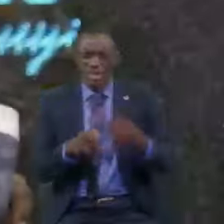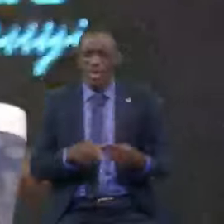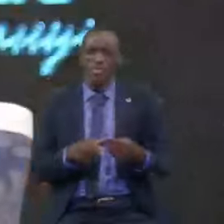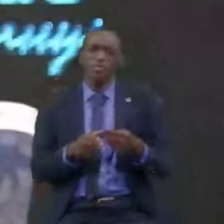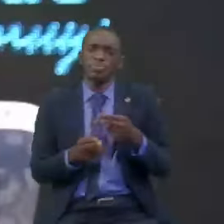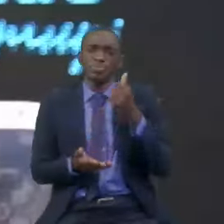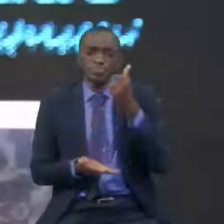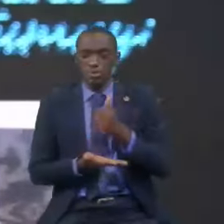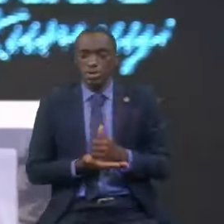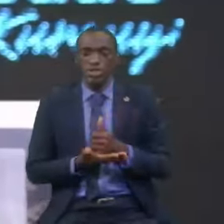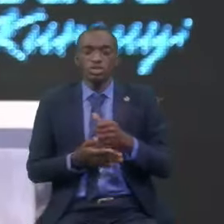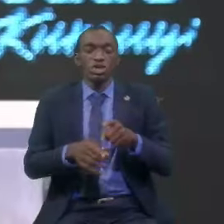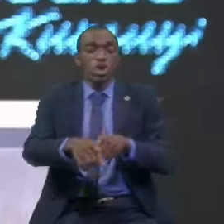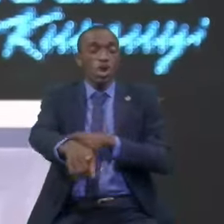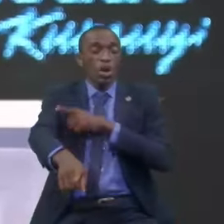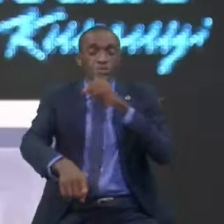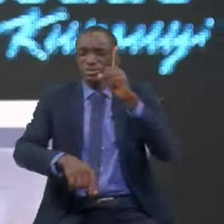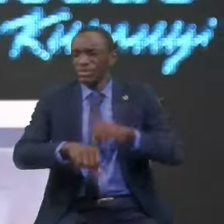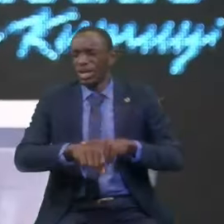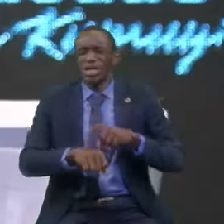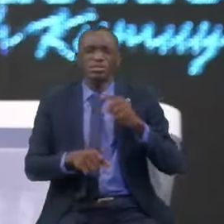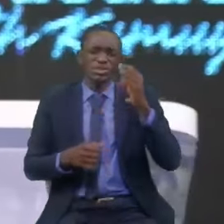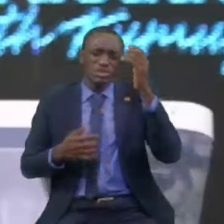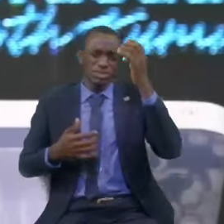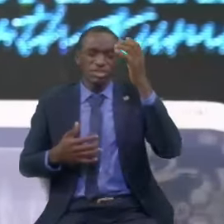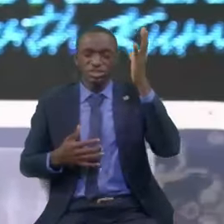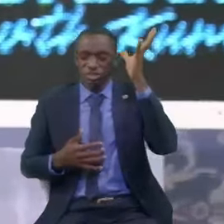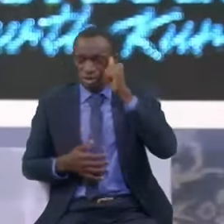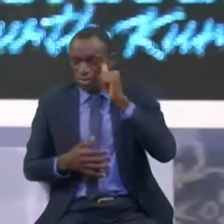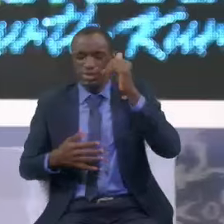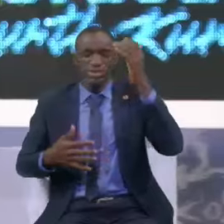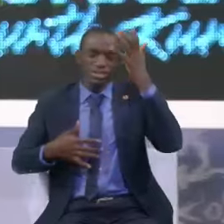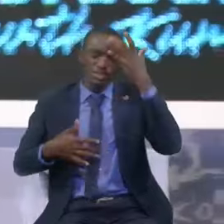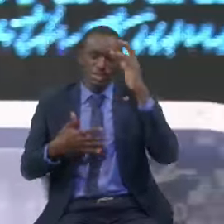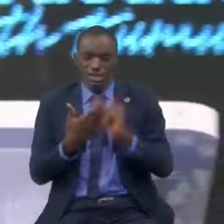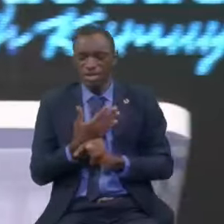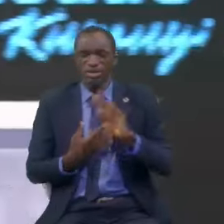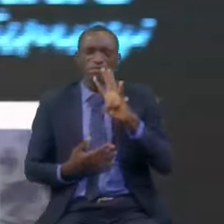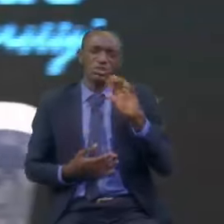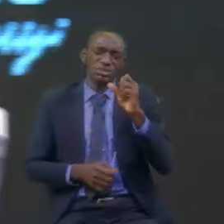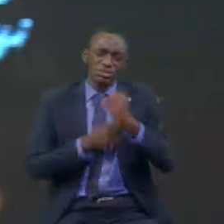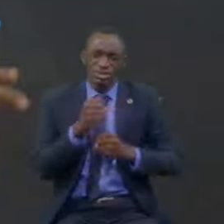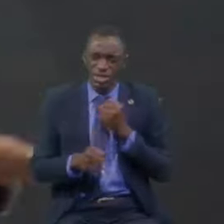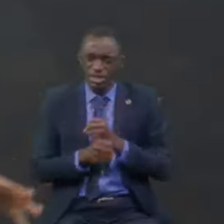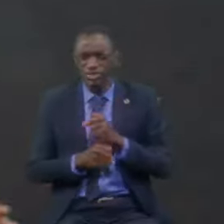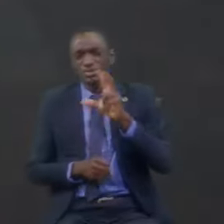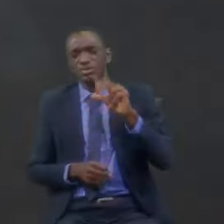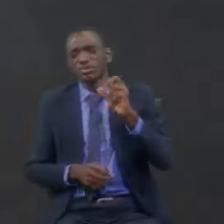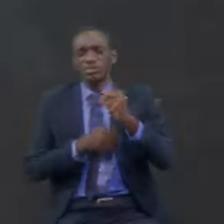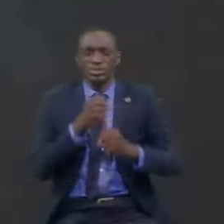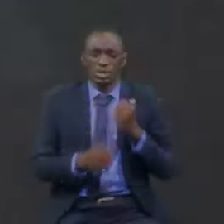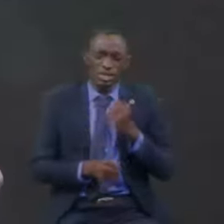Long-standing sickness, 40 years, 30 years, 8 years,